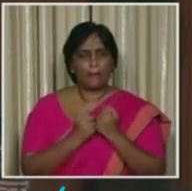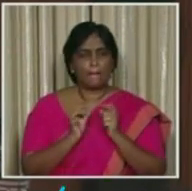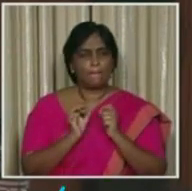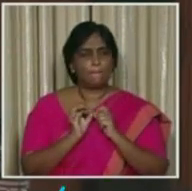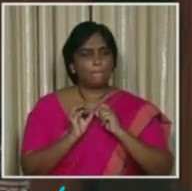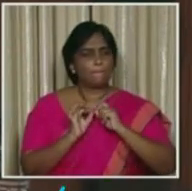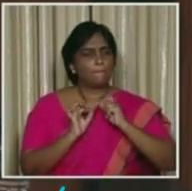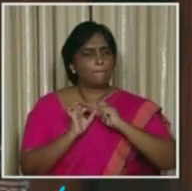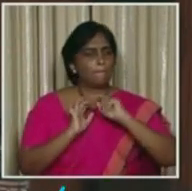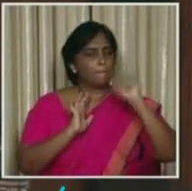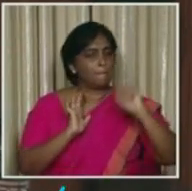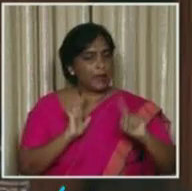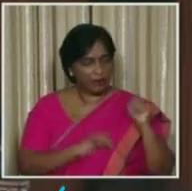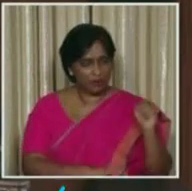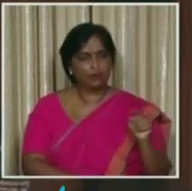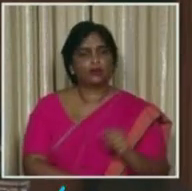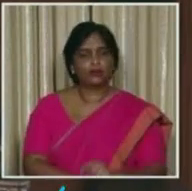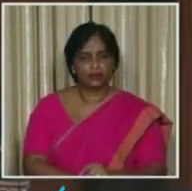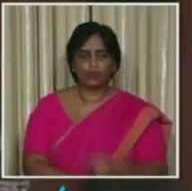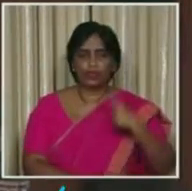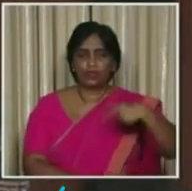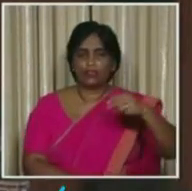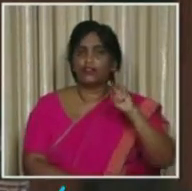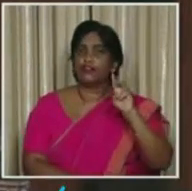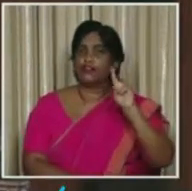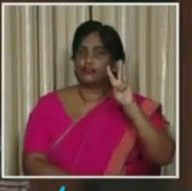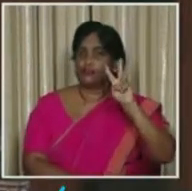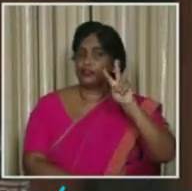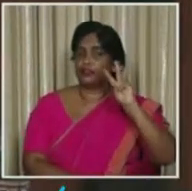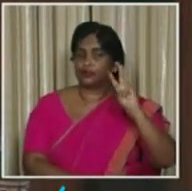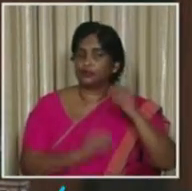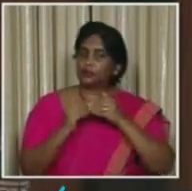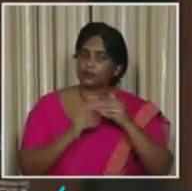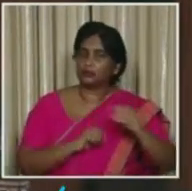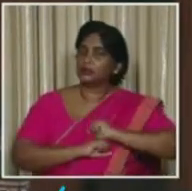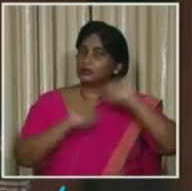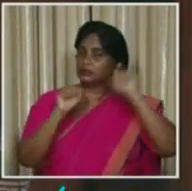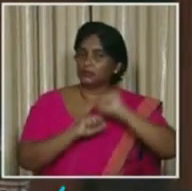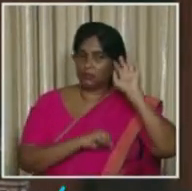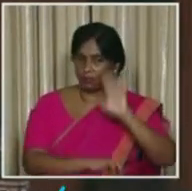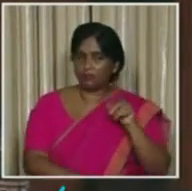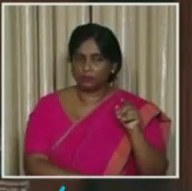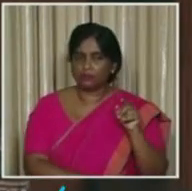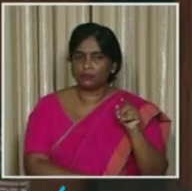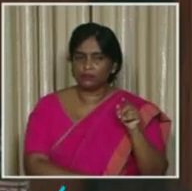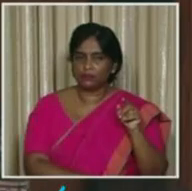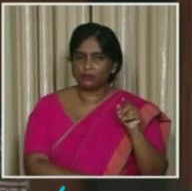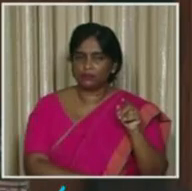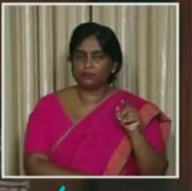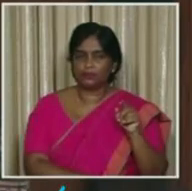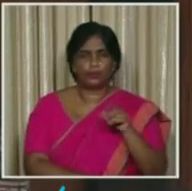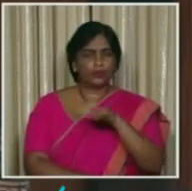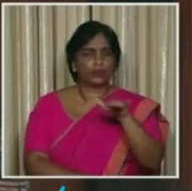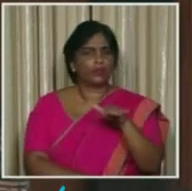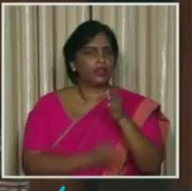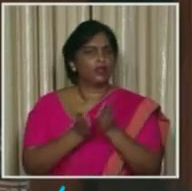have been protests that's been going on for almost 23 days with today. Pasture land has been encroached and the livestock farmers are protesting against it. Now the paddy season is